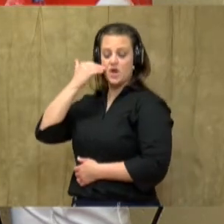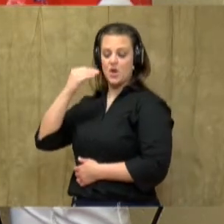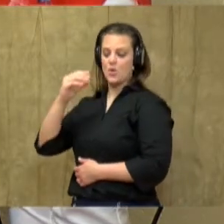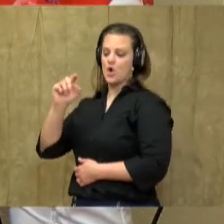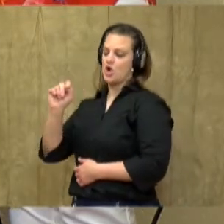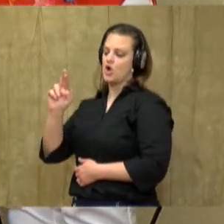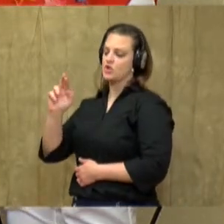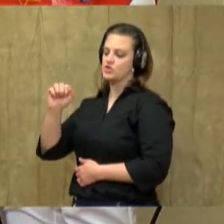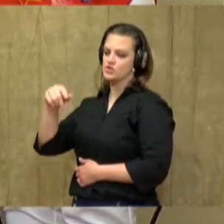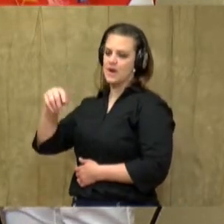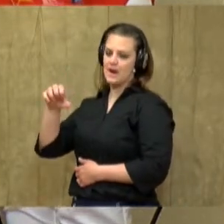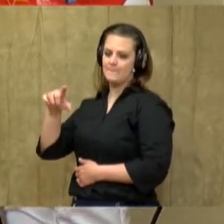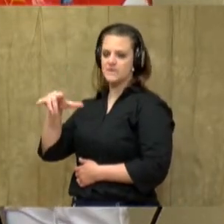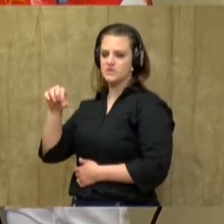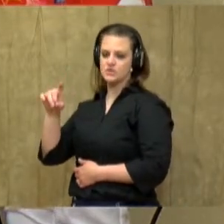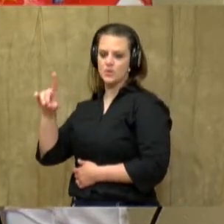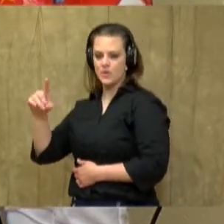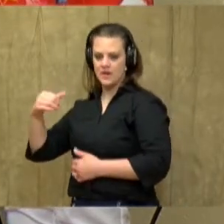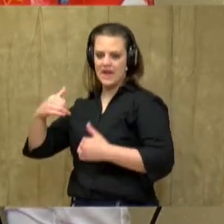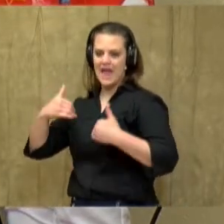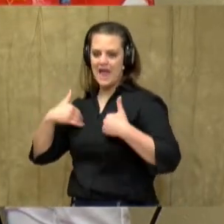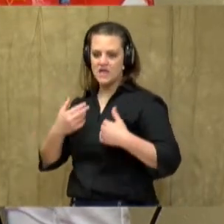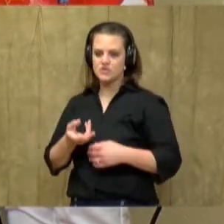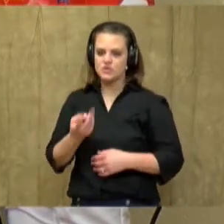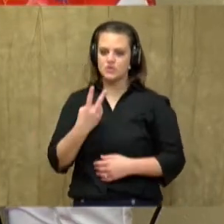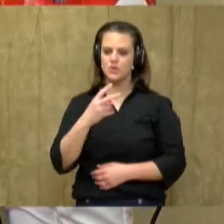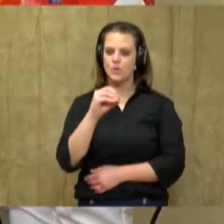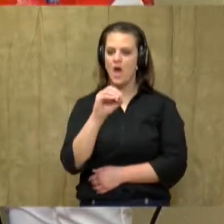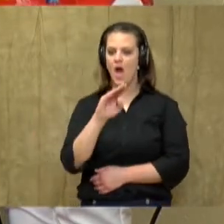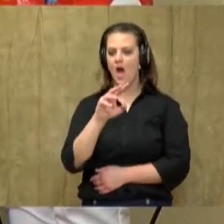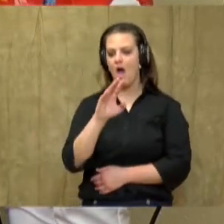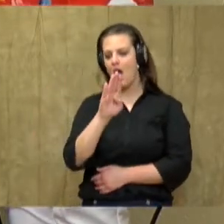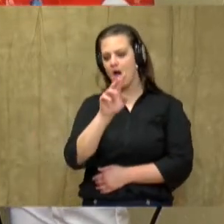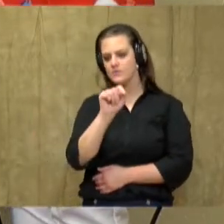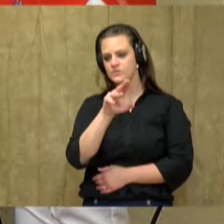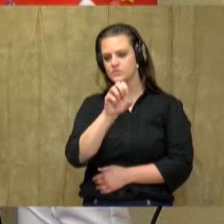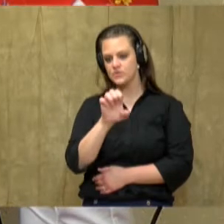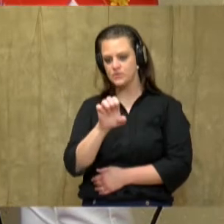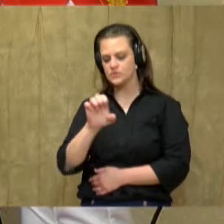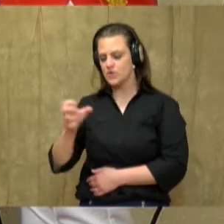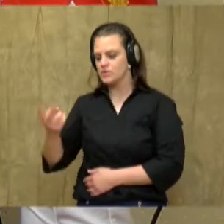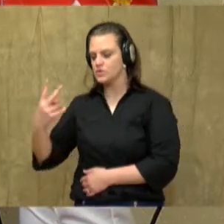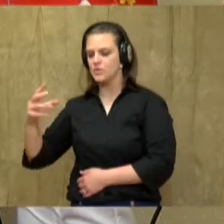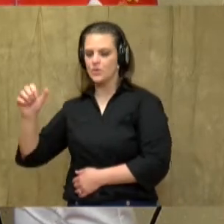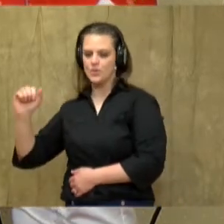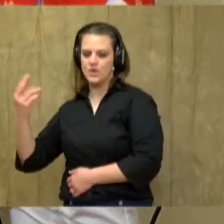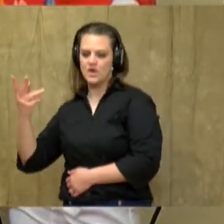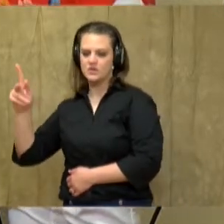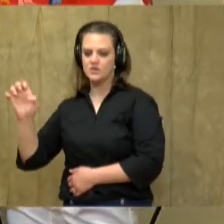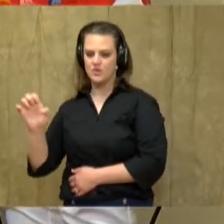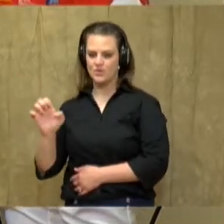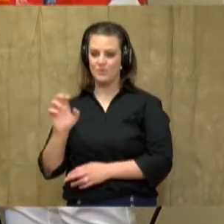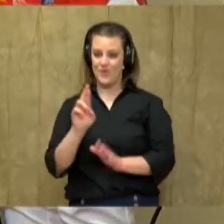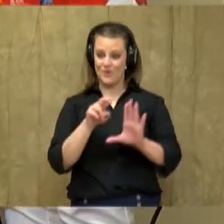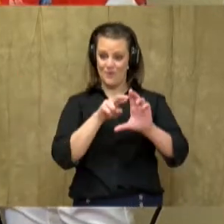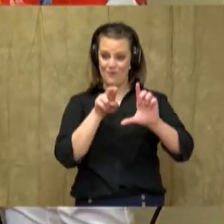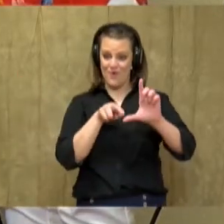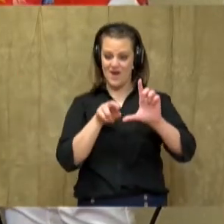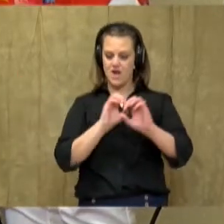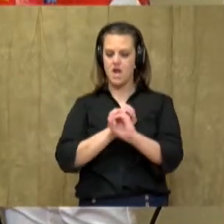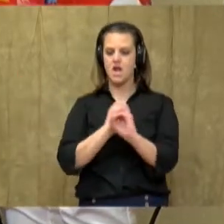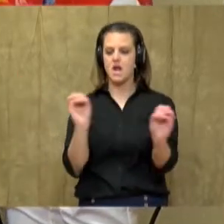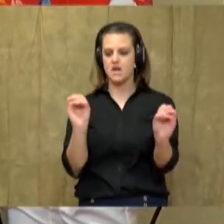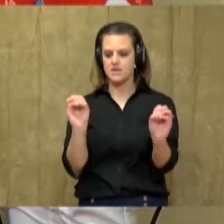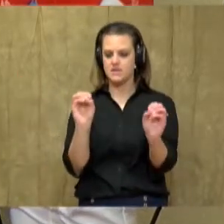has 2 obtuse and 2 acute angles, but it doesn't have any right angles, does it? It doesn't have any angles that